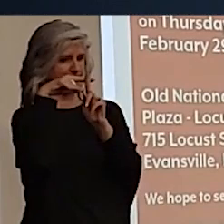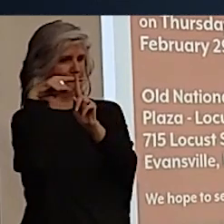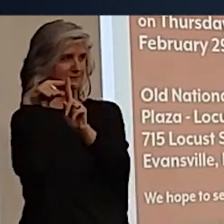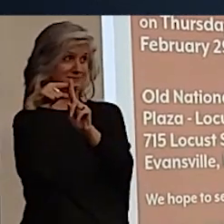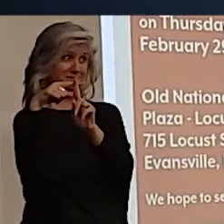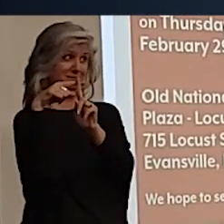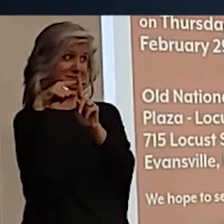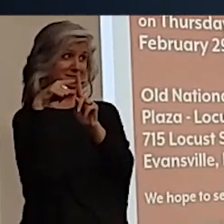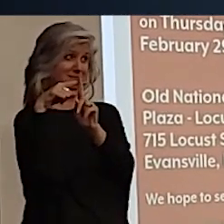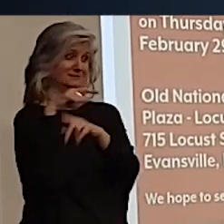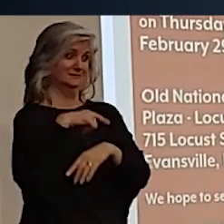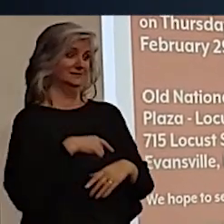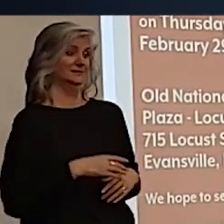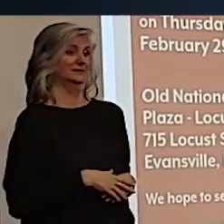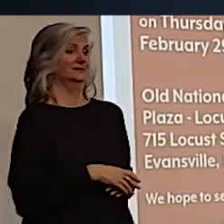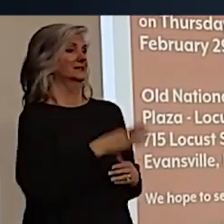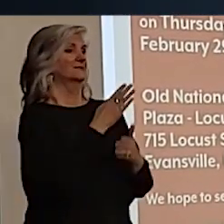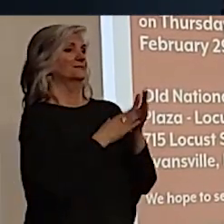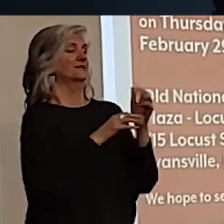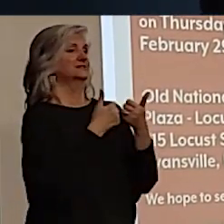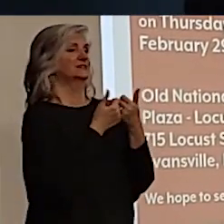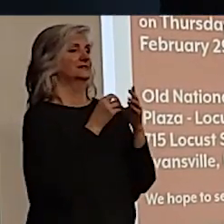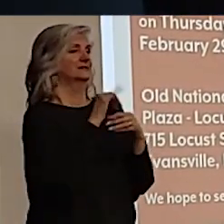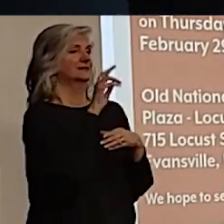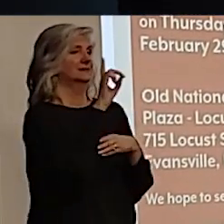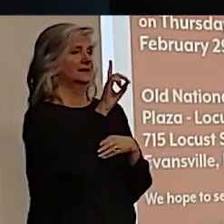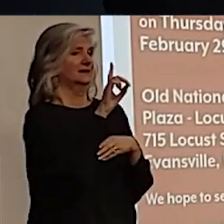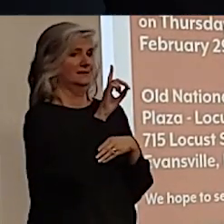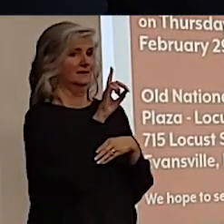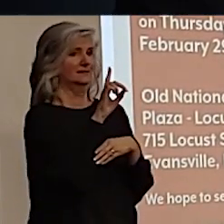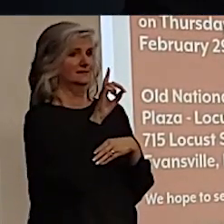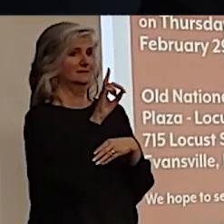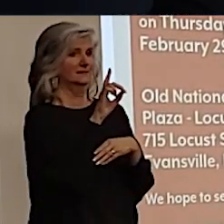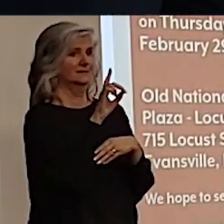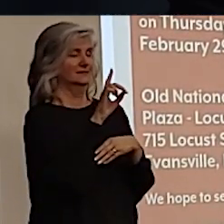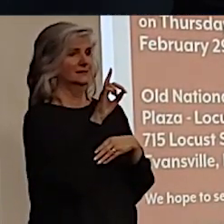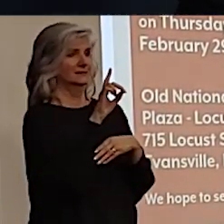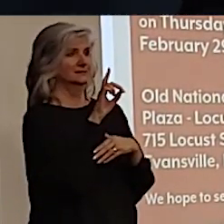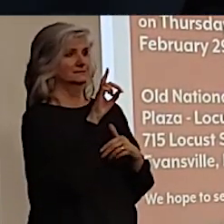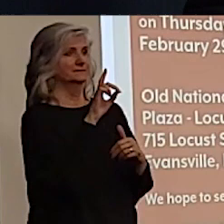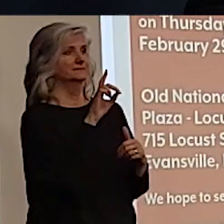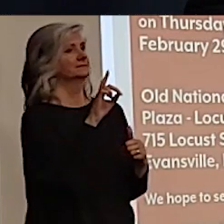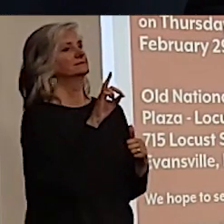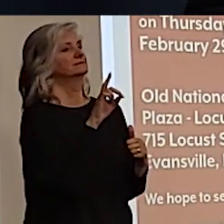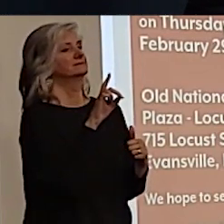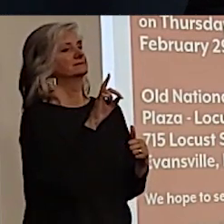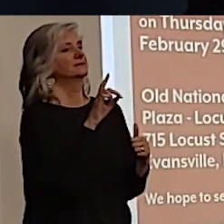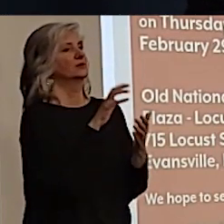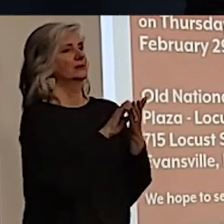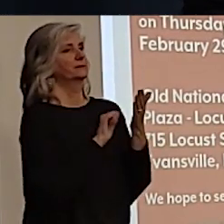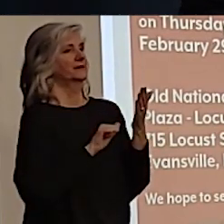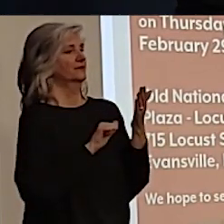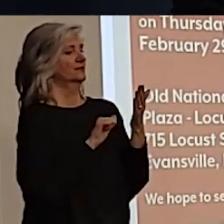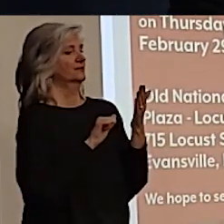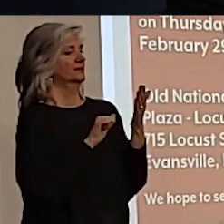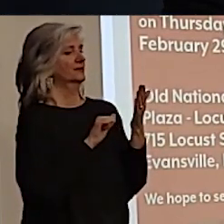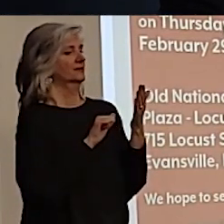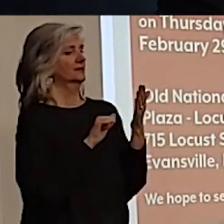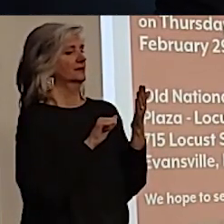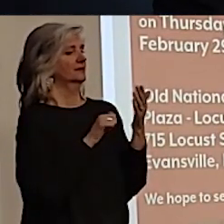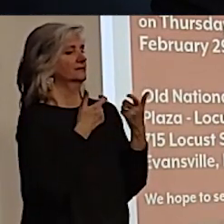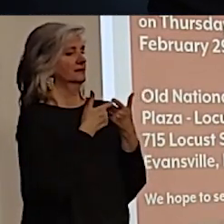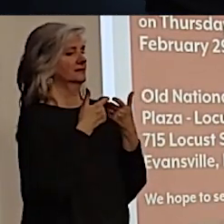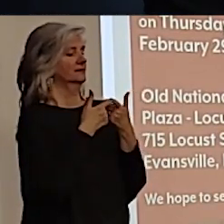A++++++++. But part of the challenge in Indiana, number one, is the repeal of the Public Utilities Holding Act